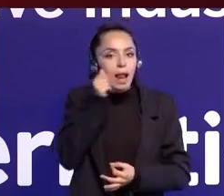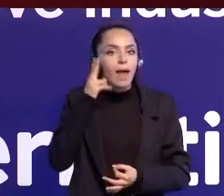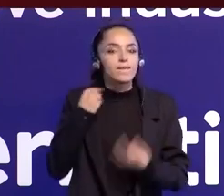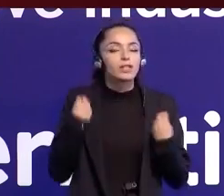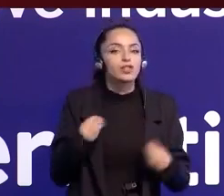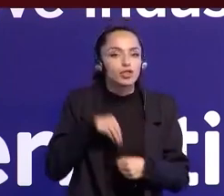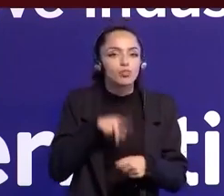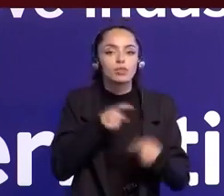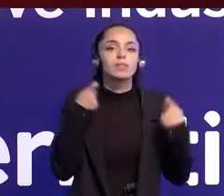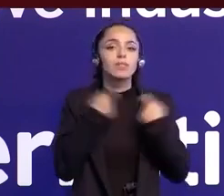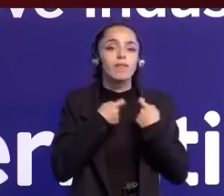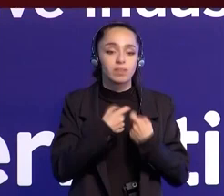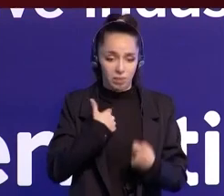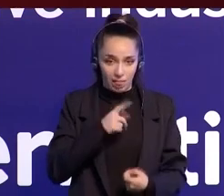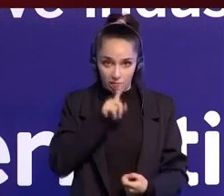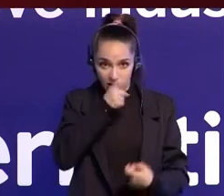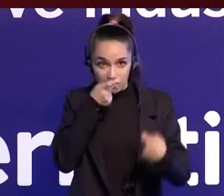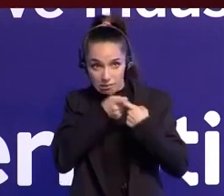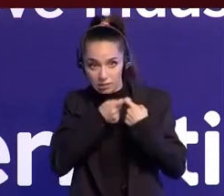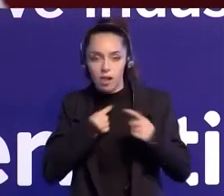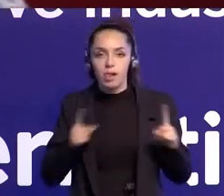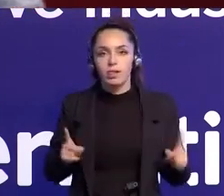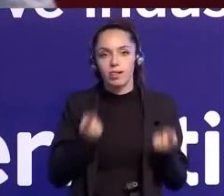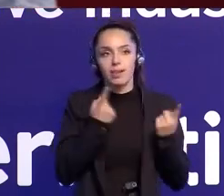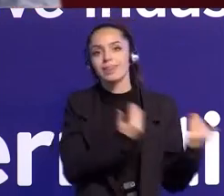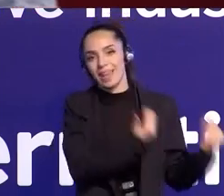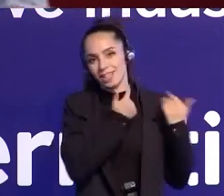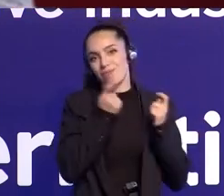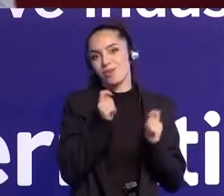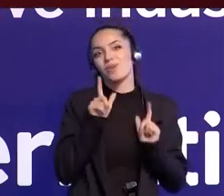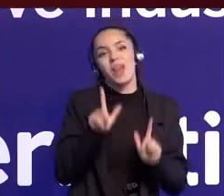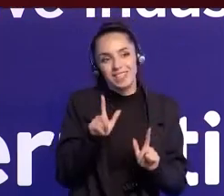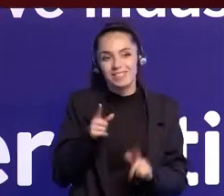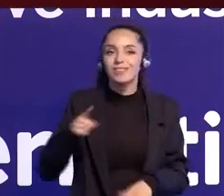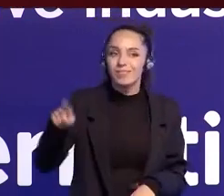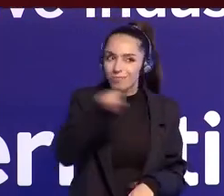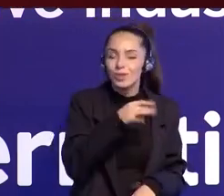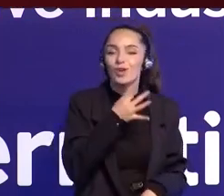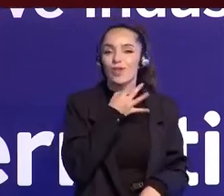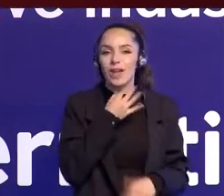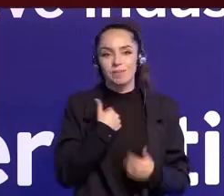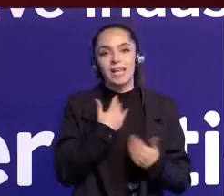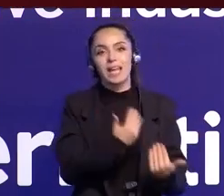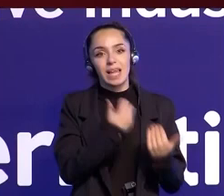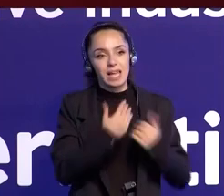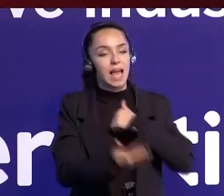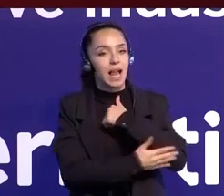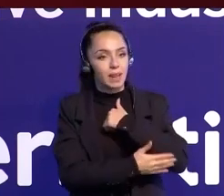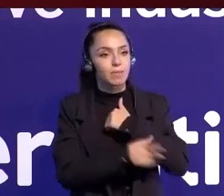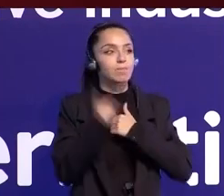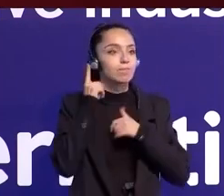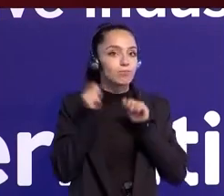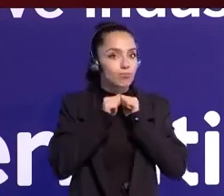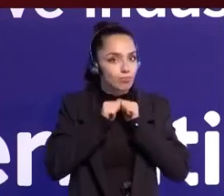alone. We need your help. So help us to promote Ukrainian culture and creative industries